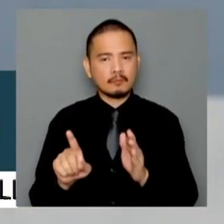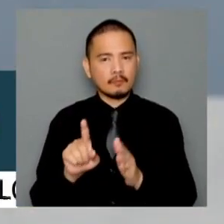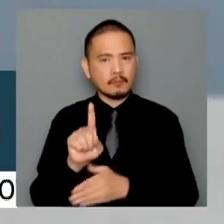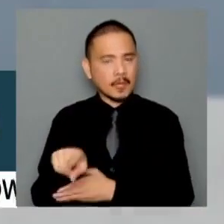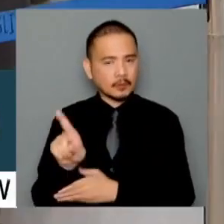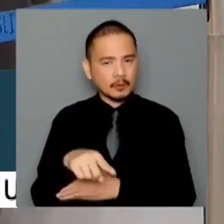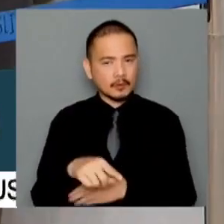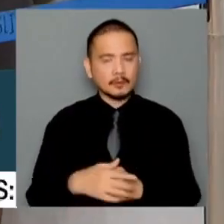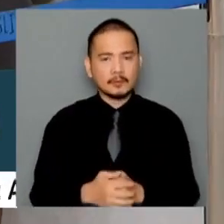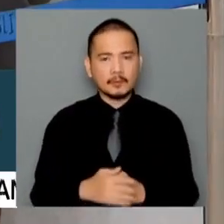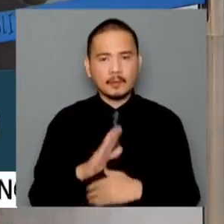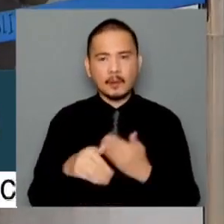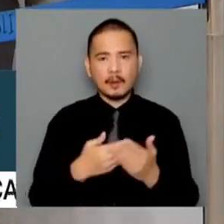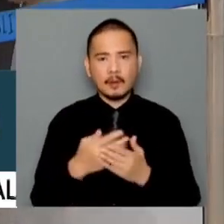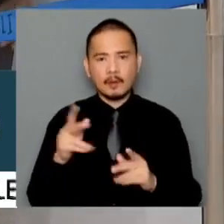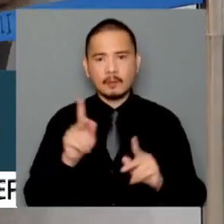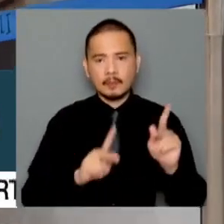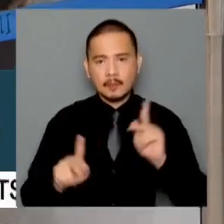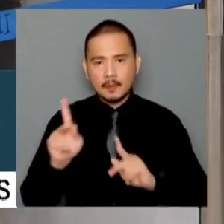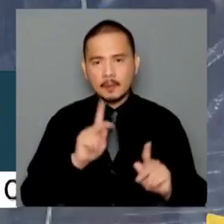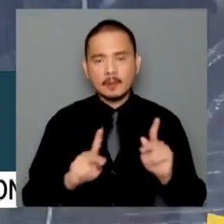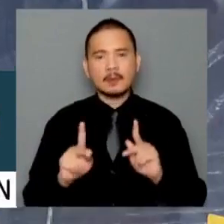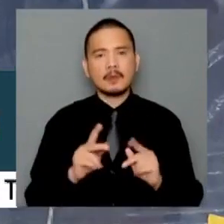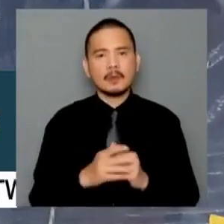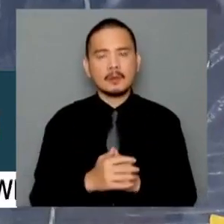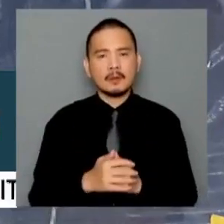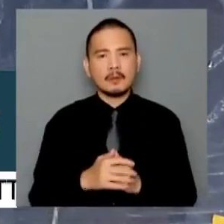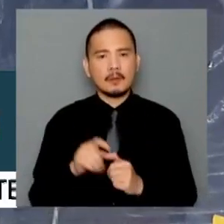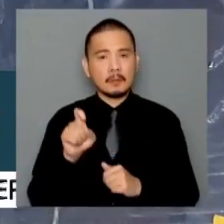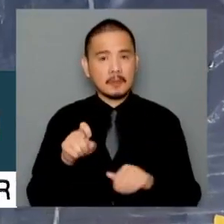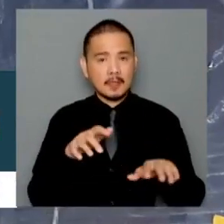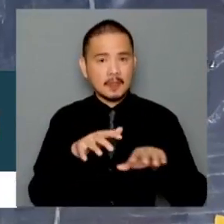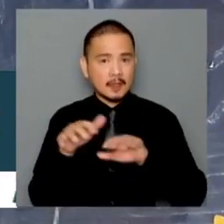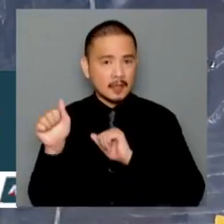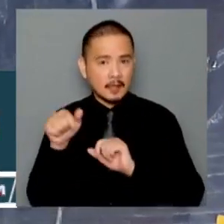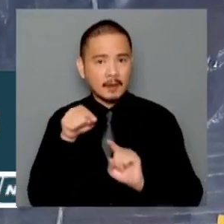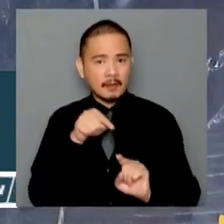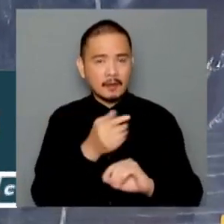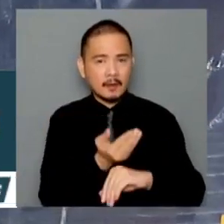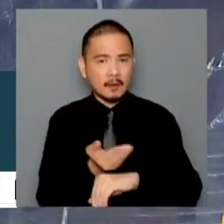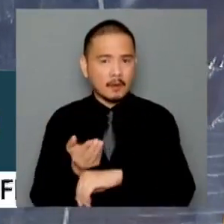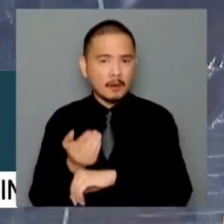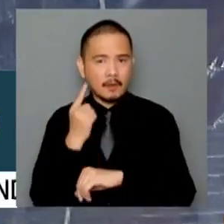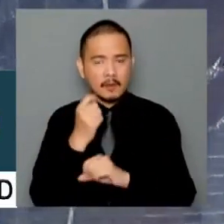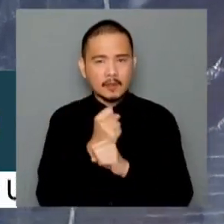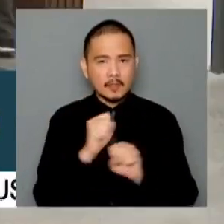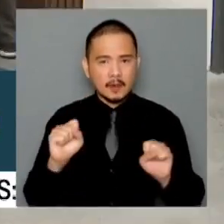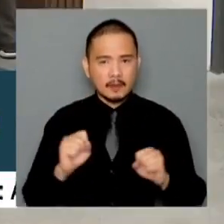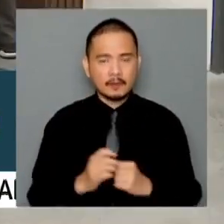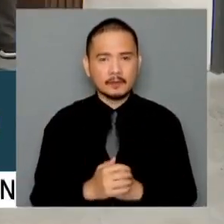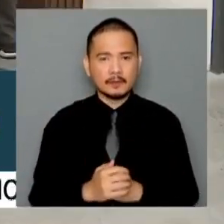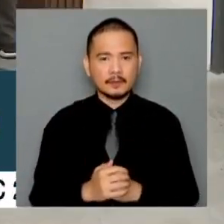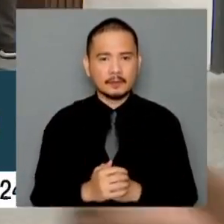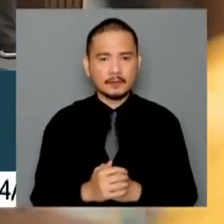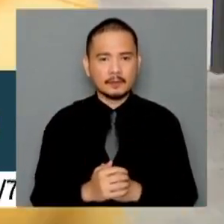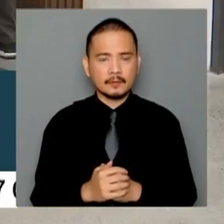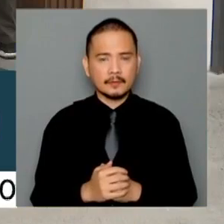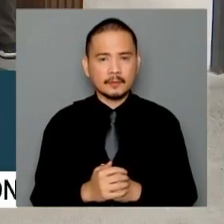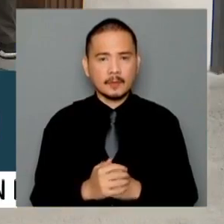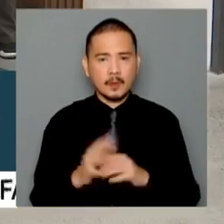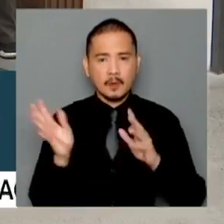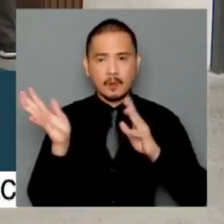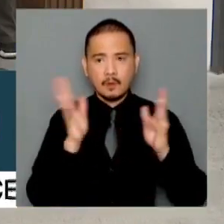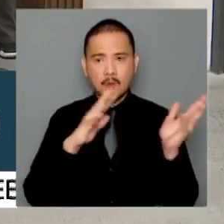all passengers and port employees to leave the port for their safety, and port operations will close temporarily once the storm